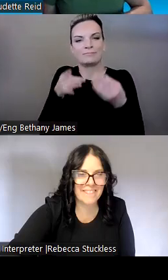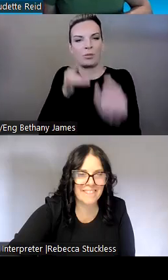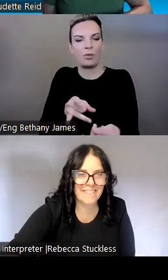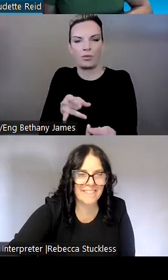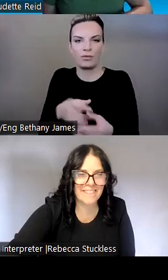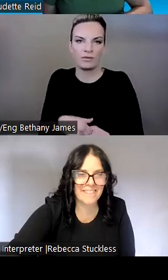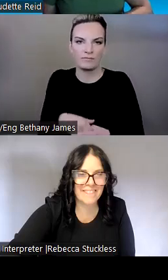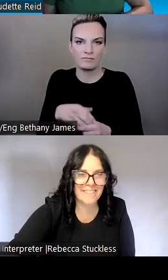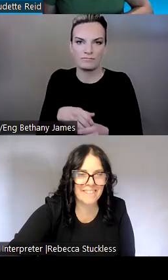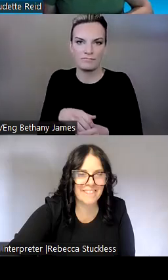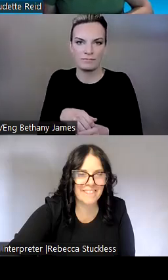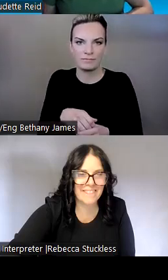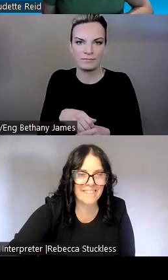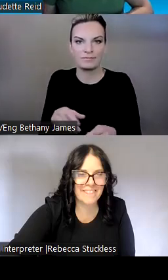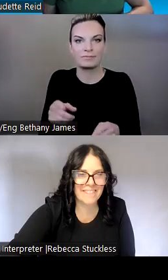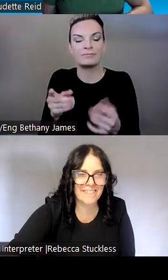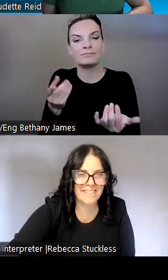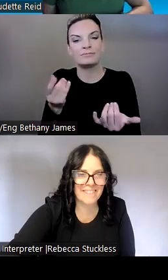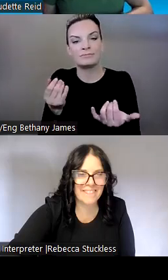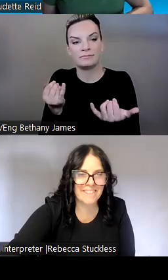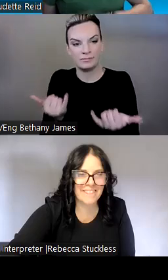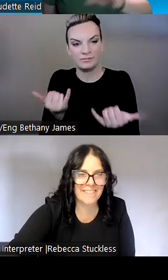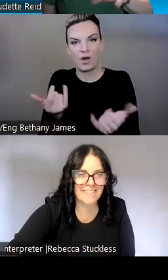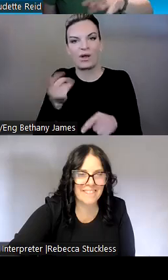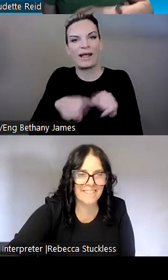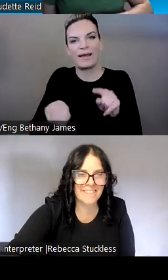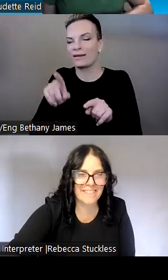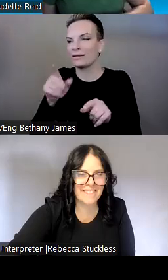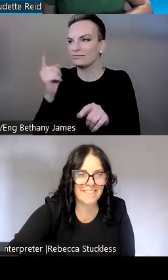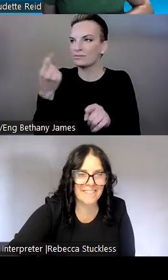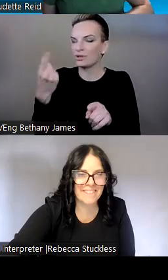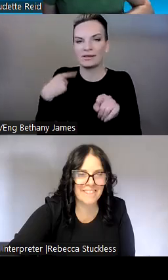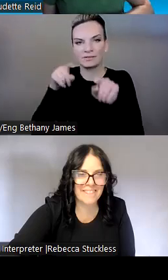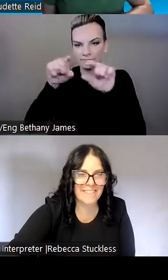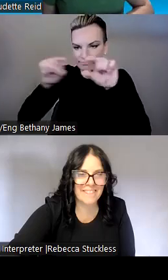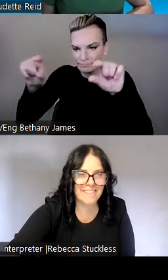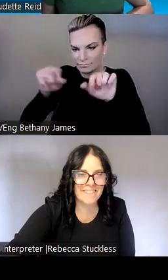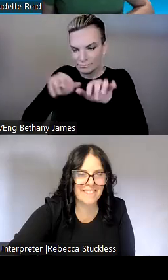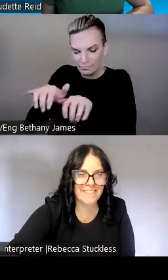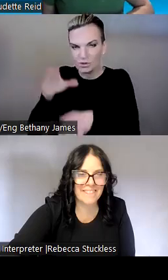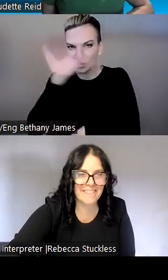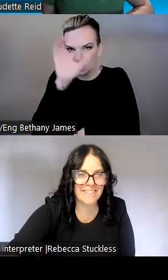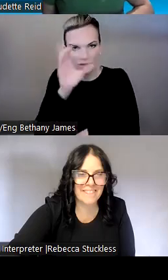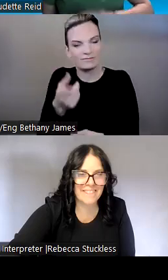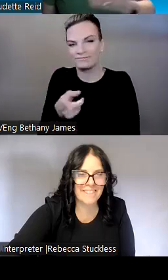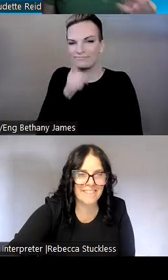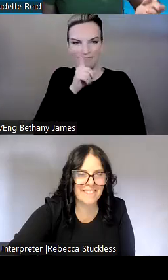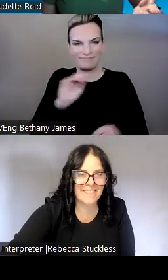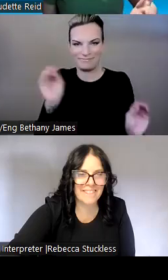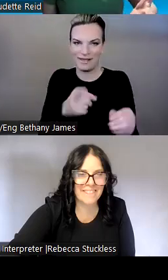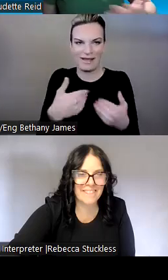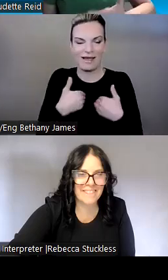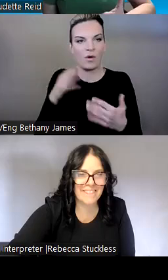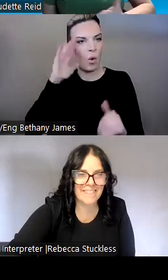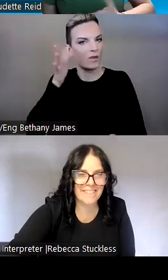be searchable, but right now it isn't. And so you just kind of have to look to see what's there. And so if you do